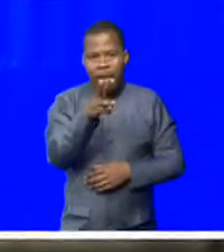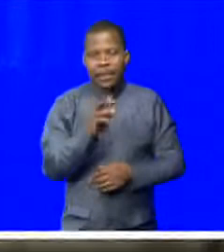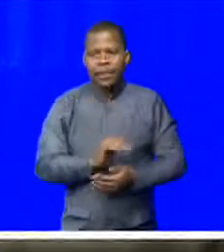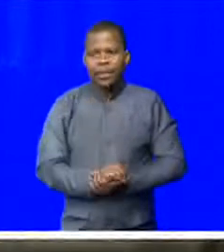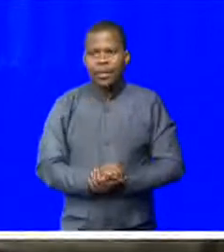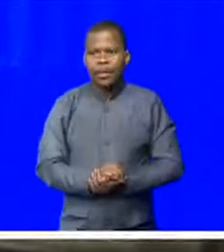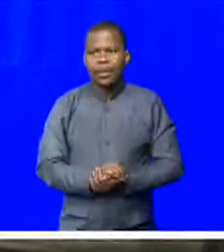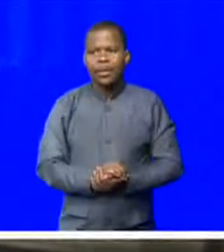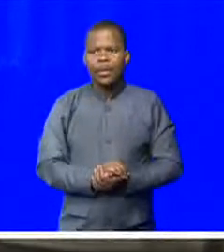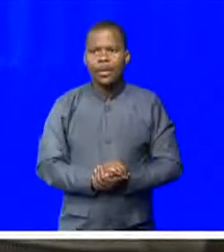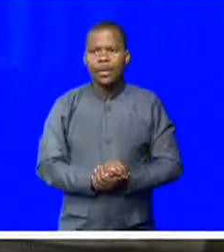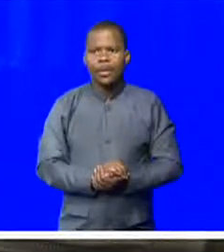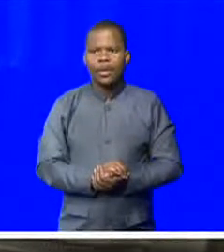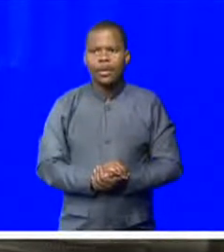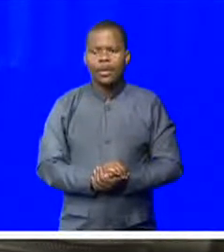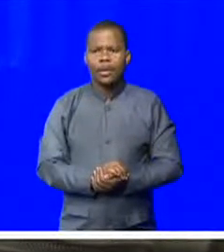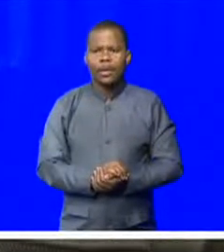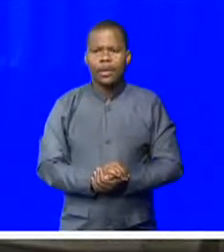memory.